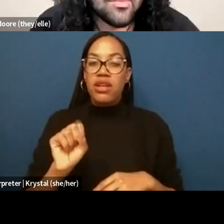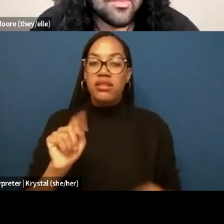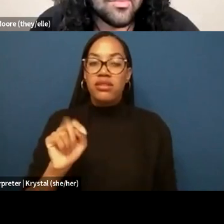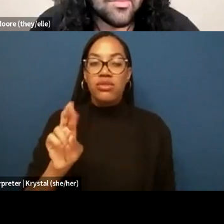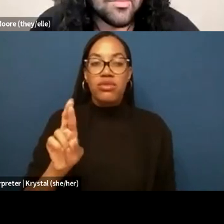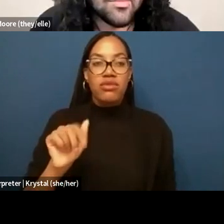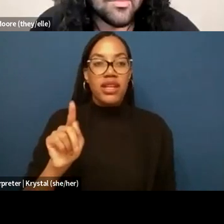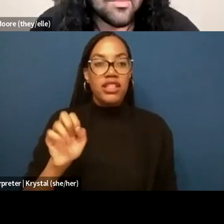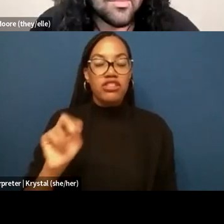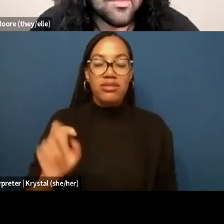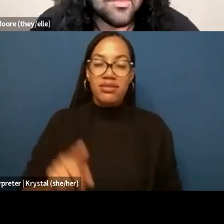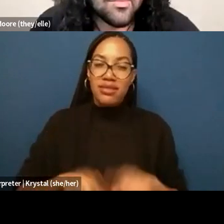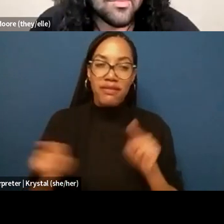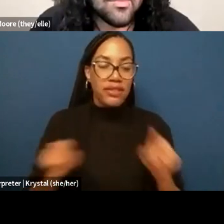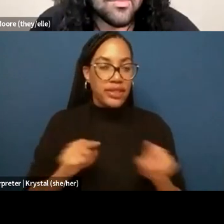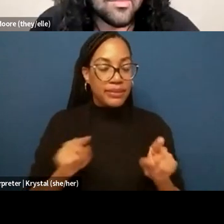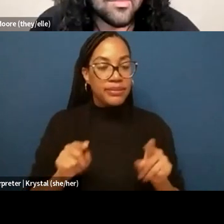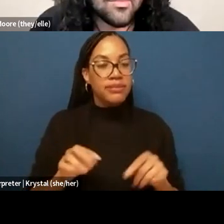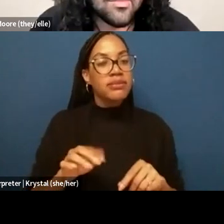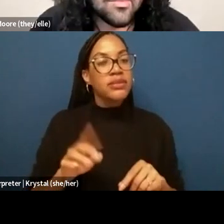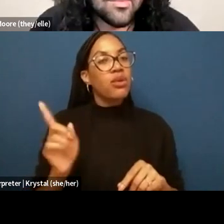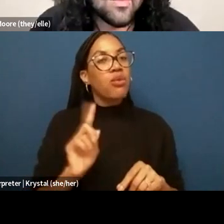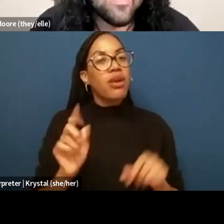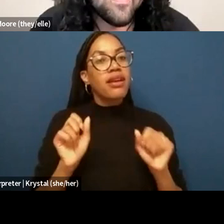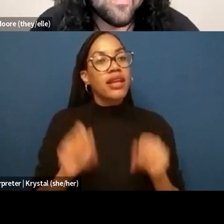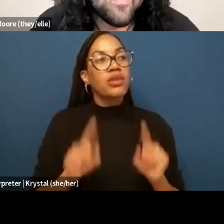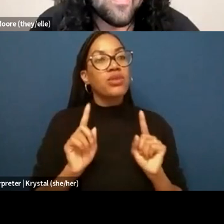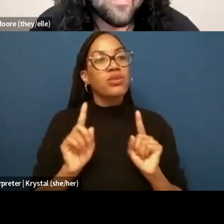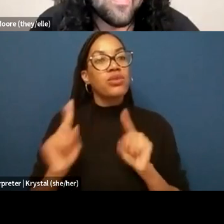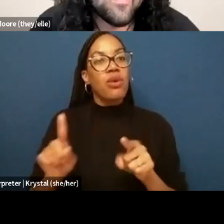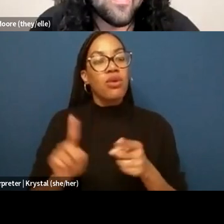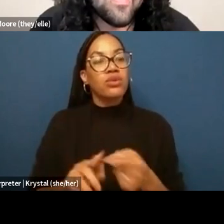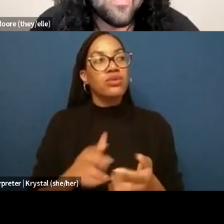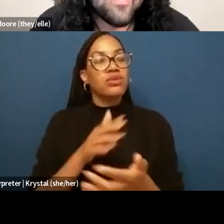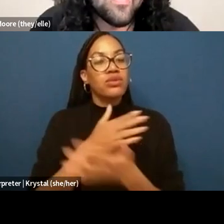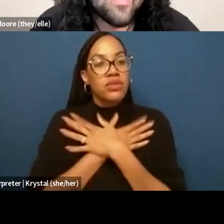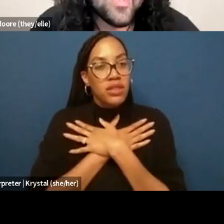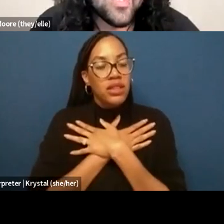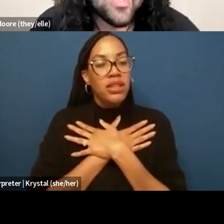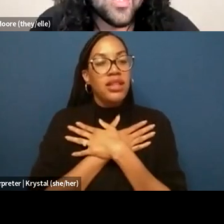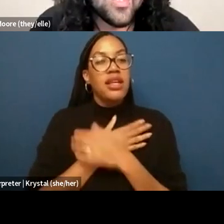it is that you can go for your refuge to actually rebuild up and revolutionize. And